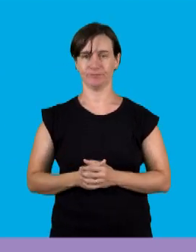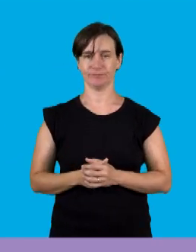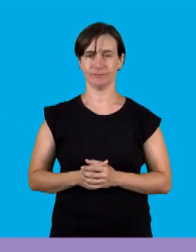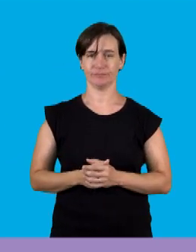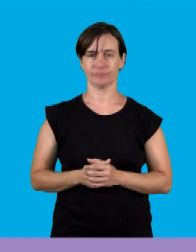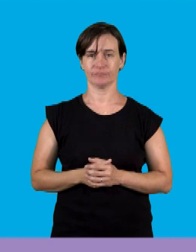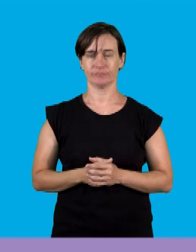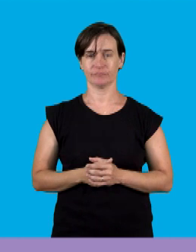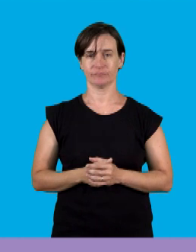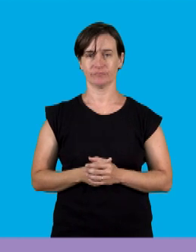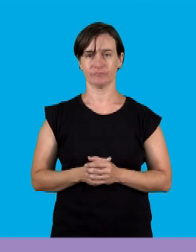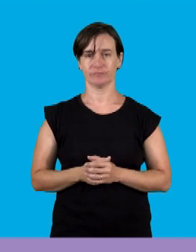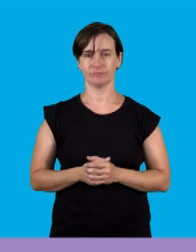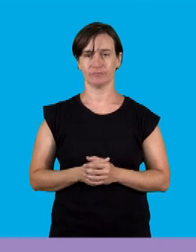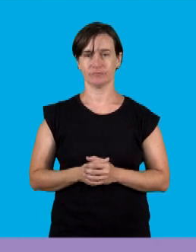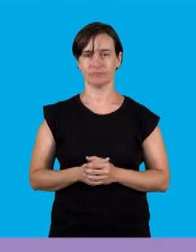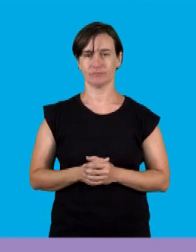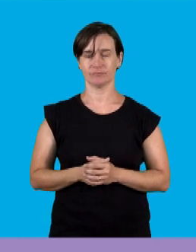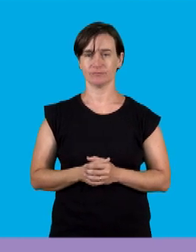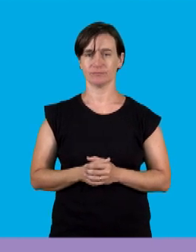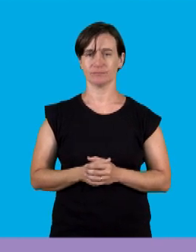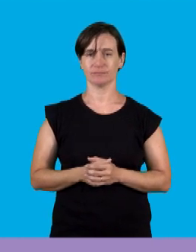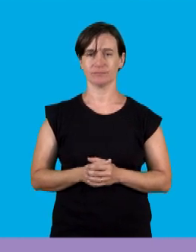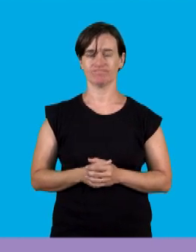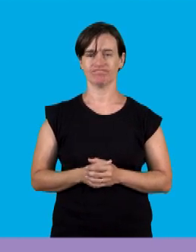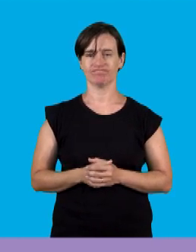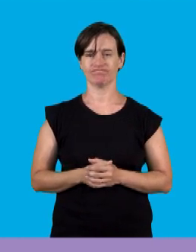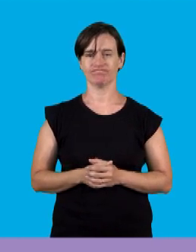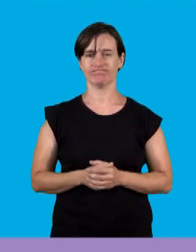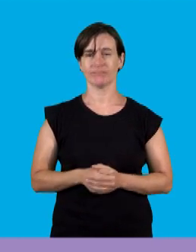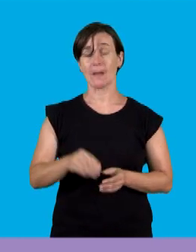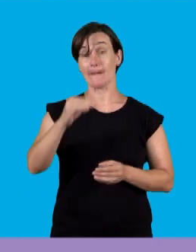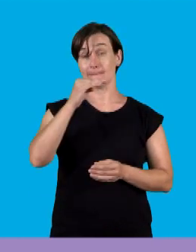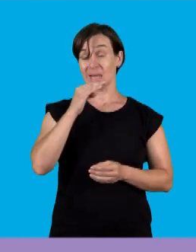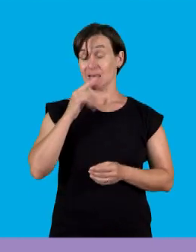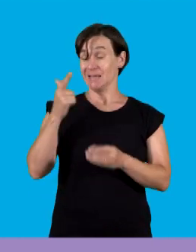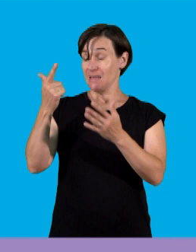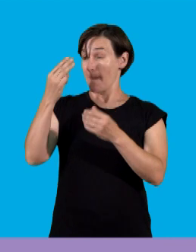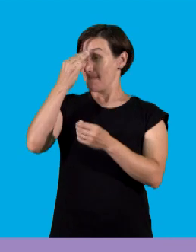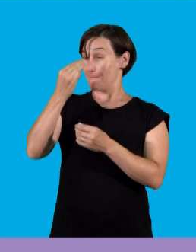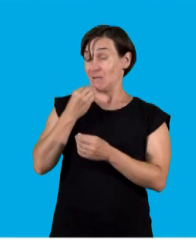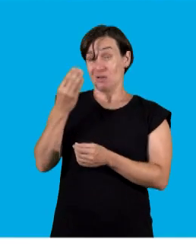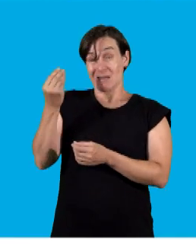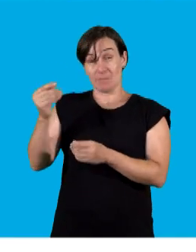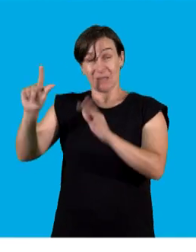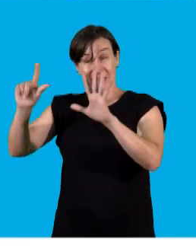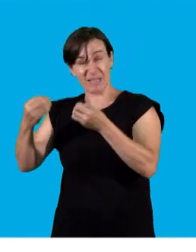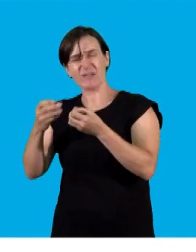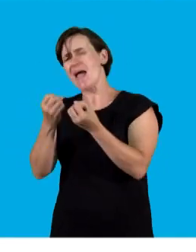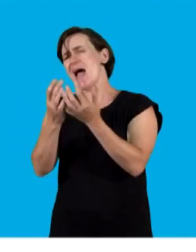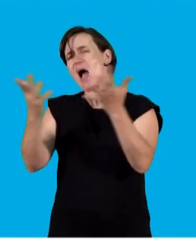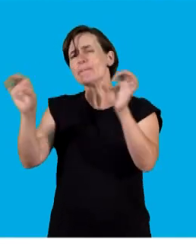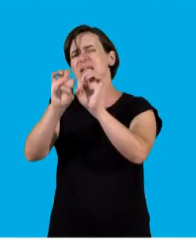351 for that 70th term. So this means that the 70th figure is going to